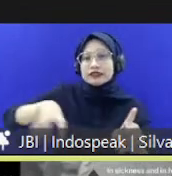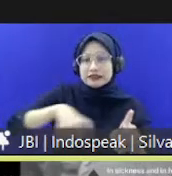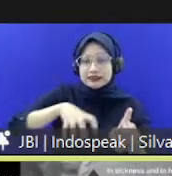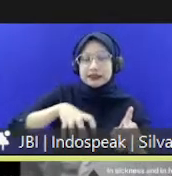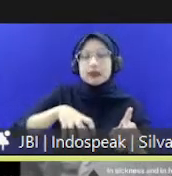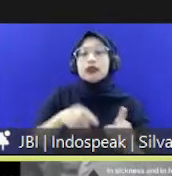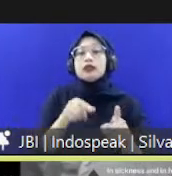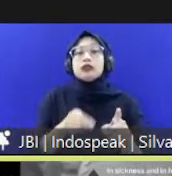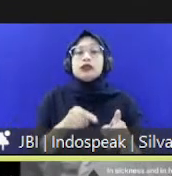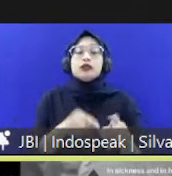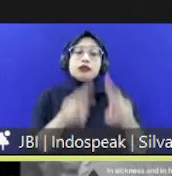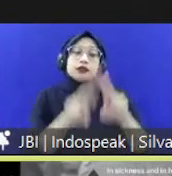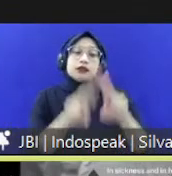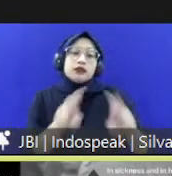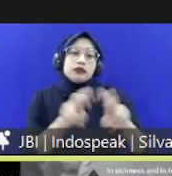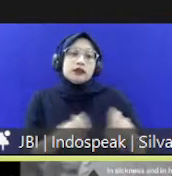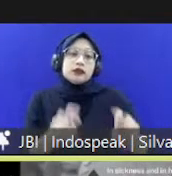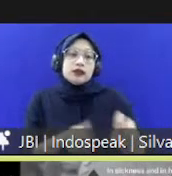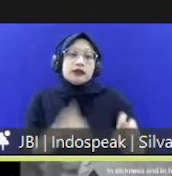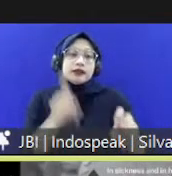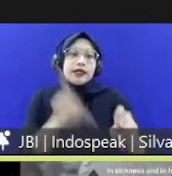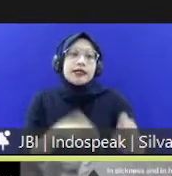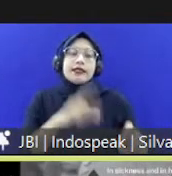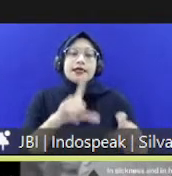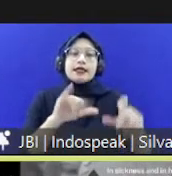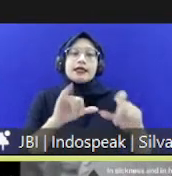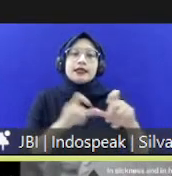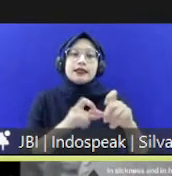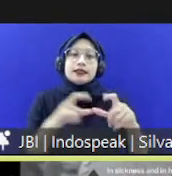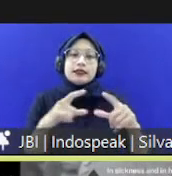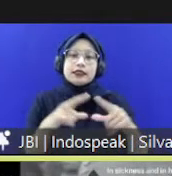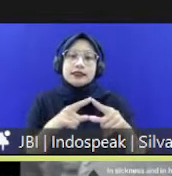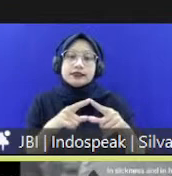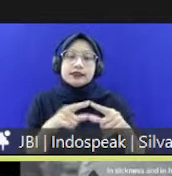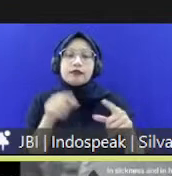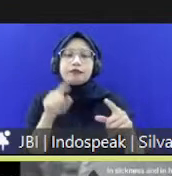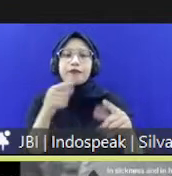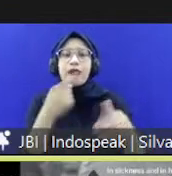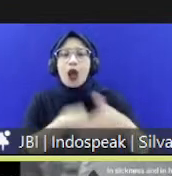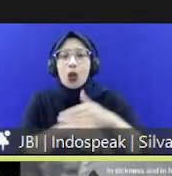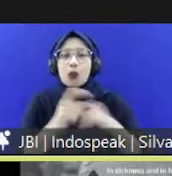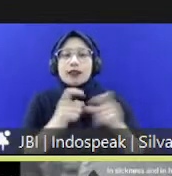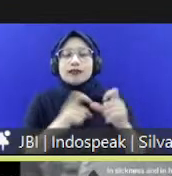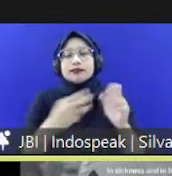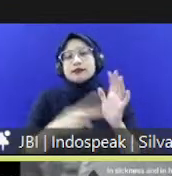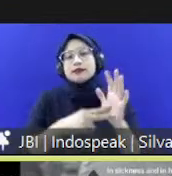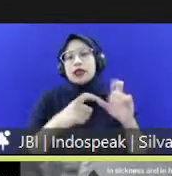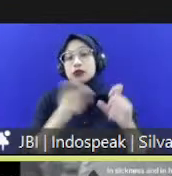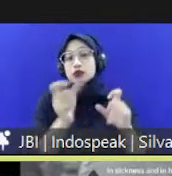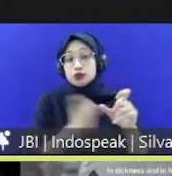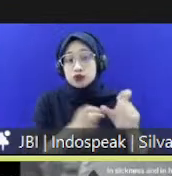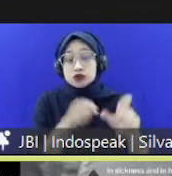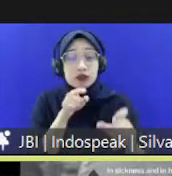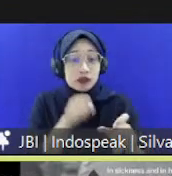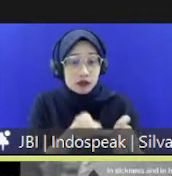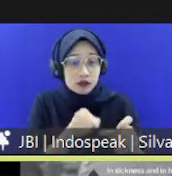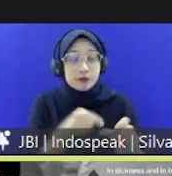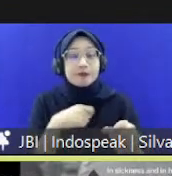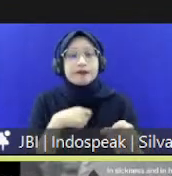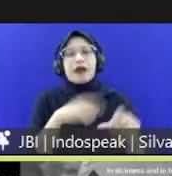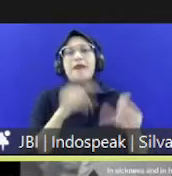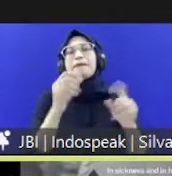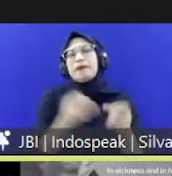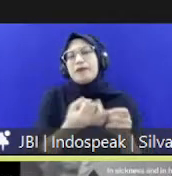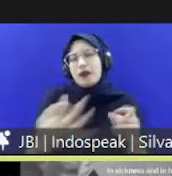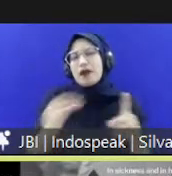recent study from Lisa Cameron and colleague, just by using census, we can see here that some provinces in Indonesia are still quite high